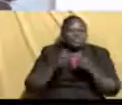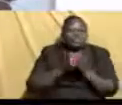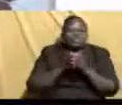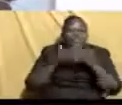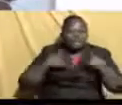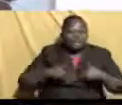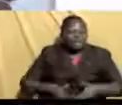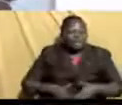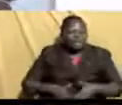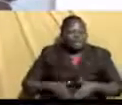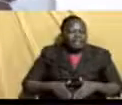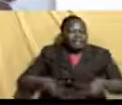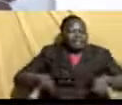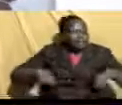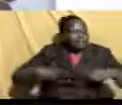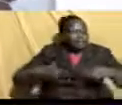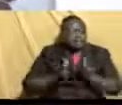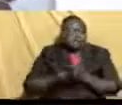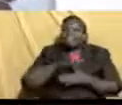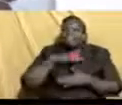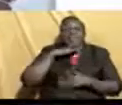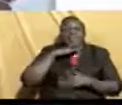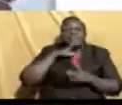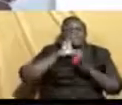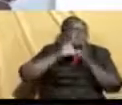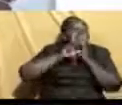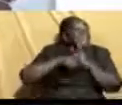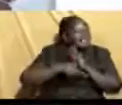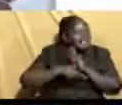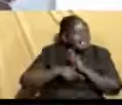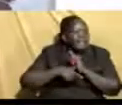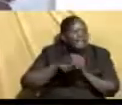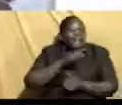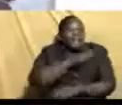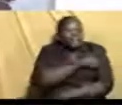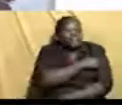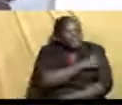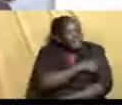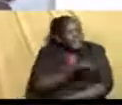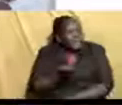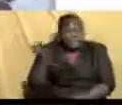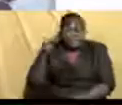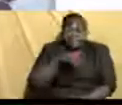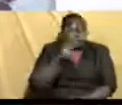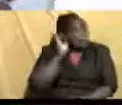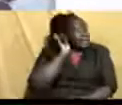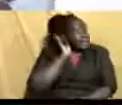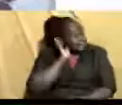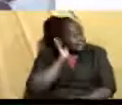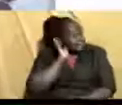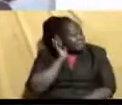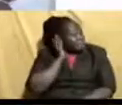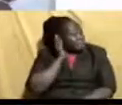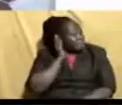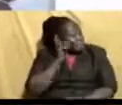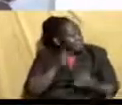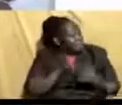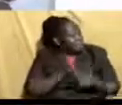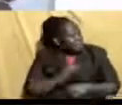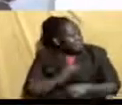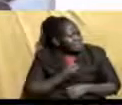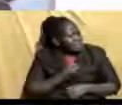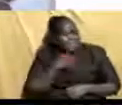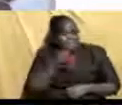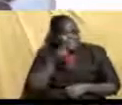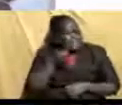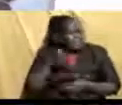died. And if later a doctor comes, another doctor with a different opinion comes and listens to the heart rate and says, no, this baby is